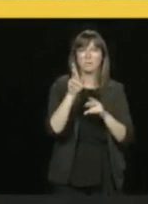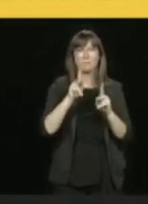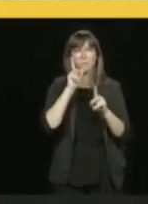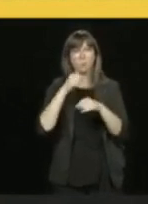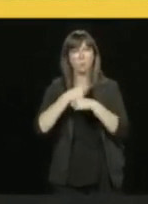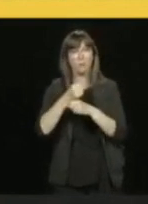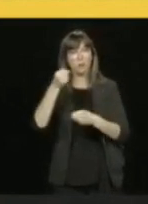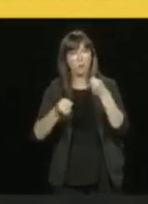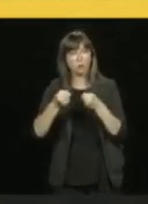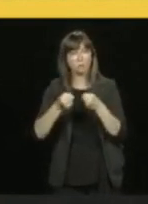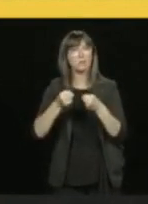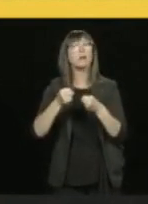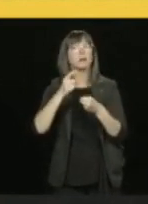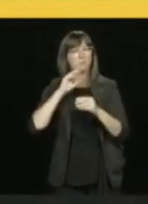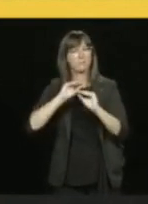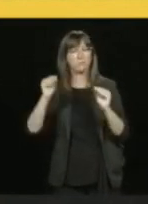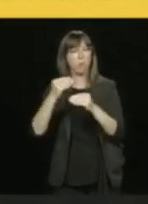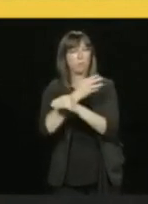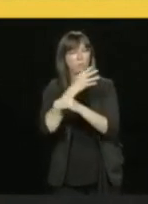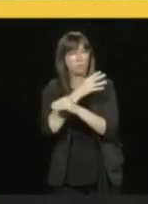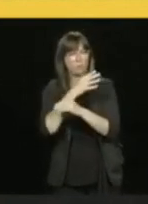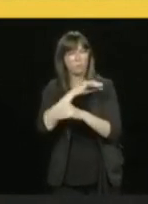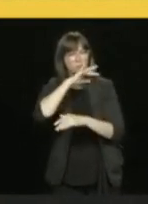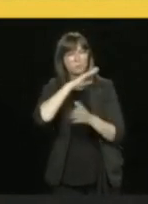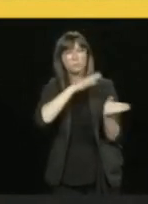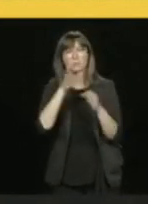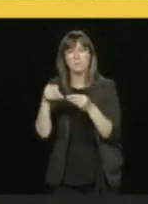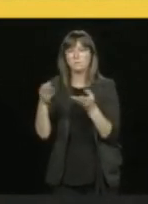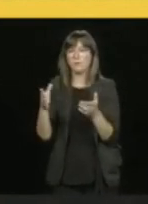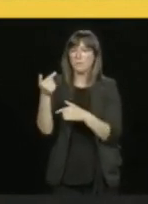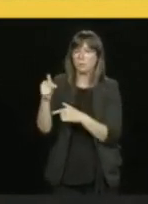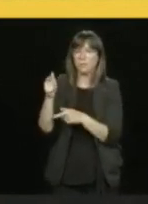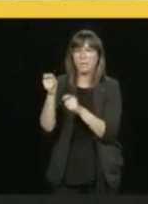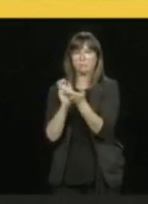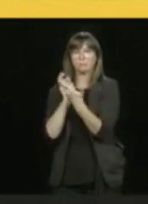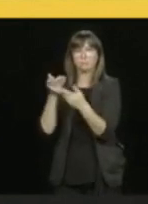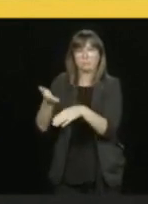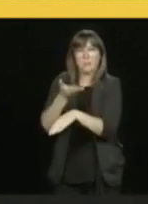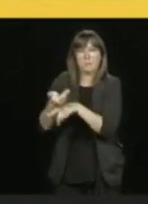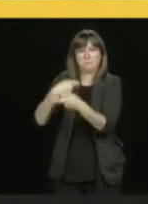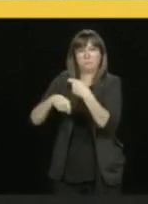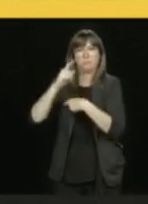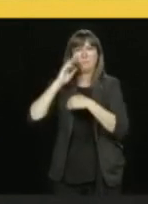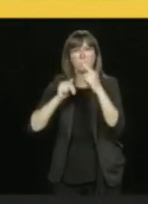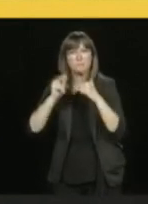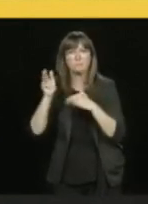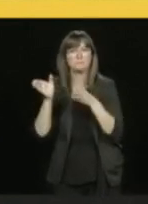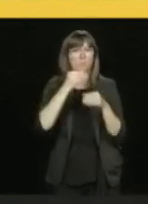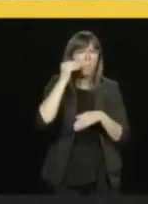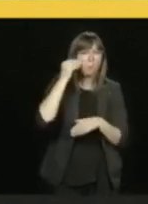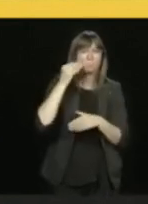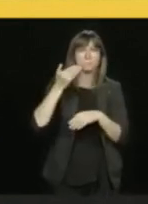vehicles, engineers and construction workers delivering green retrofits for our homes and buildings. These are some of the people who